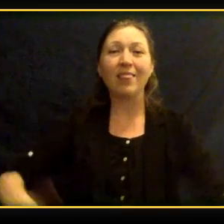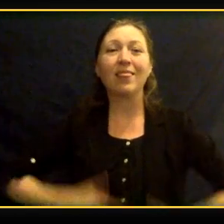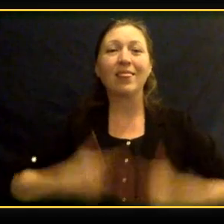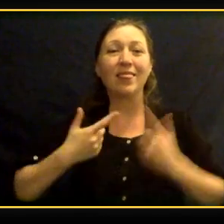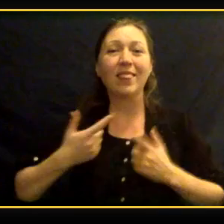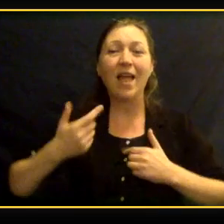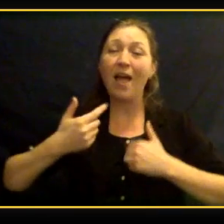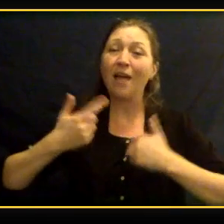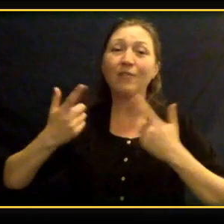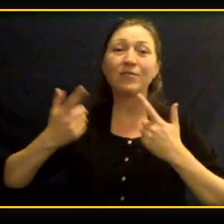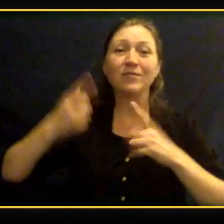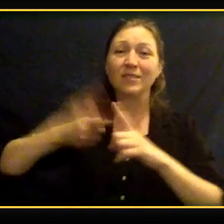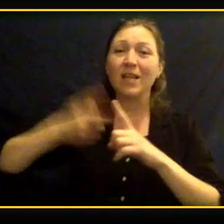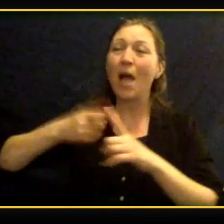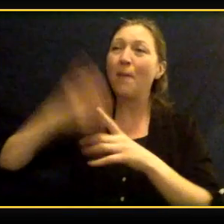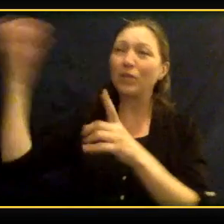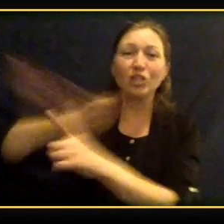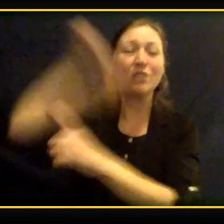Lead on.